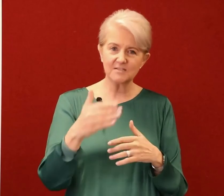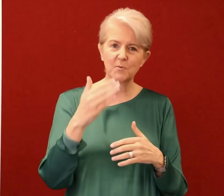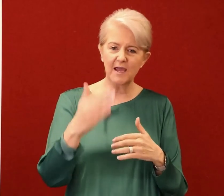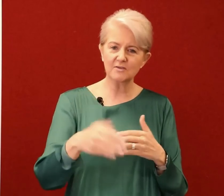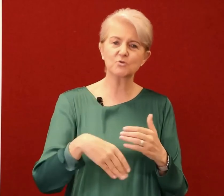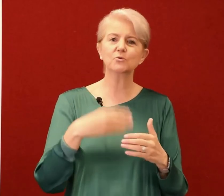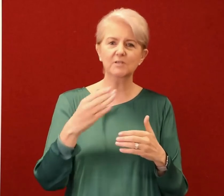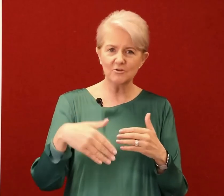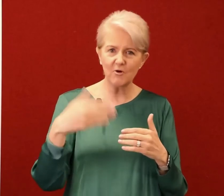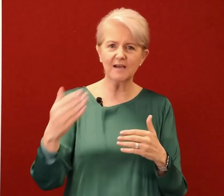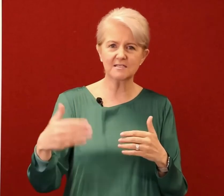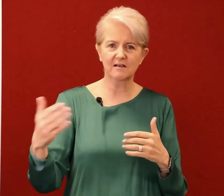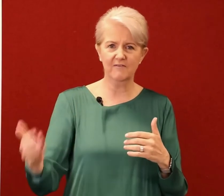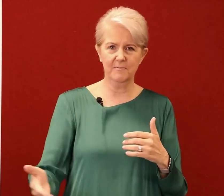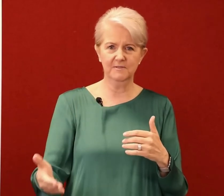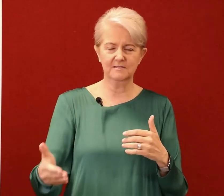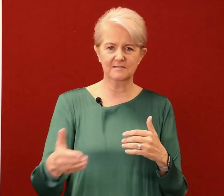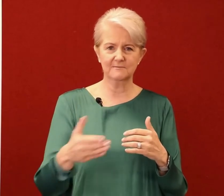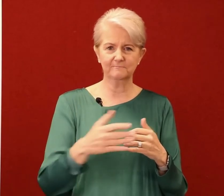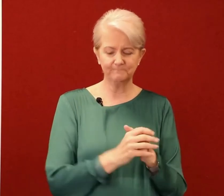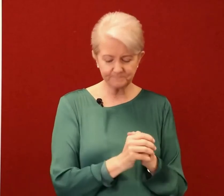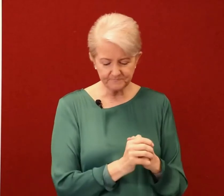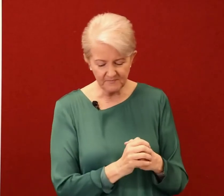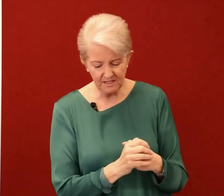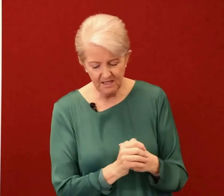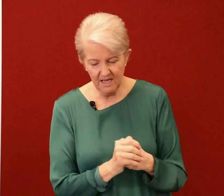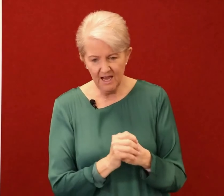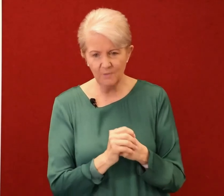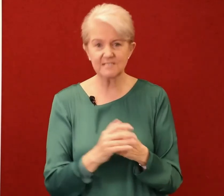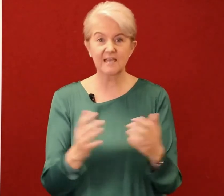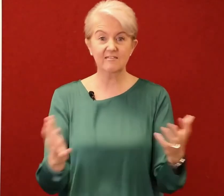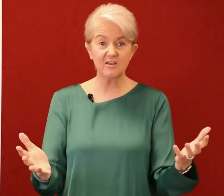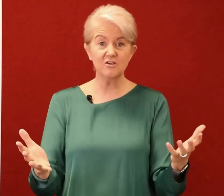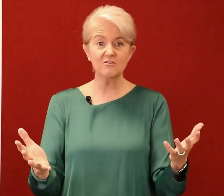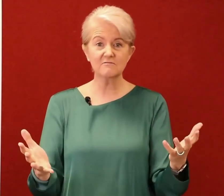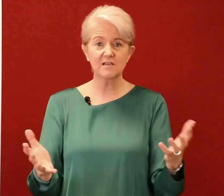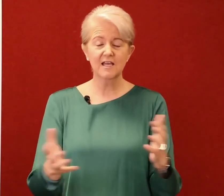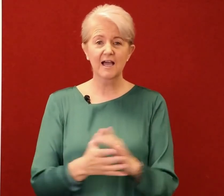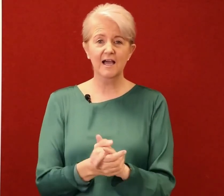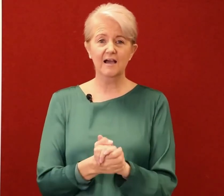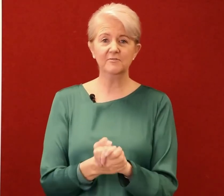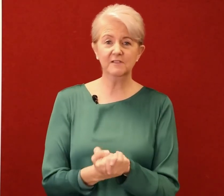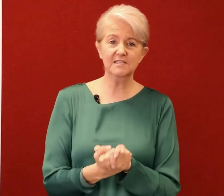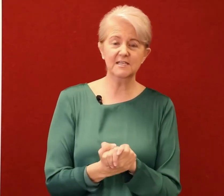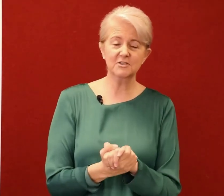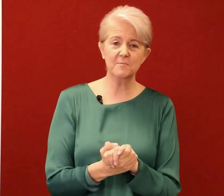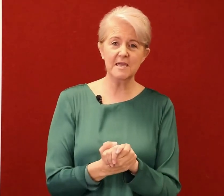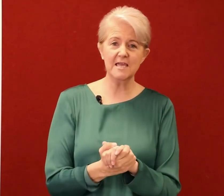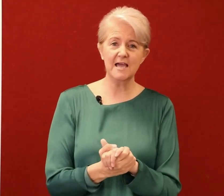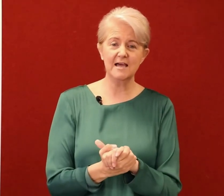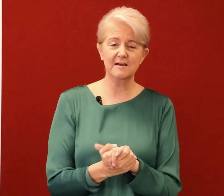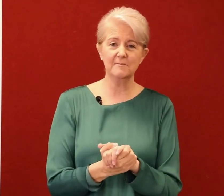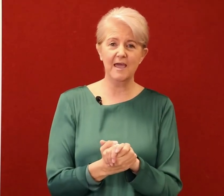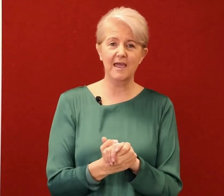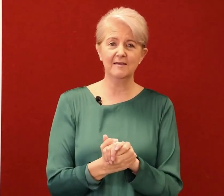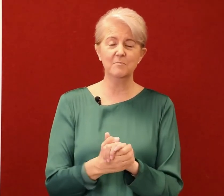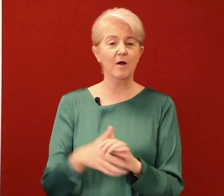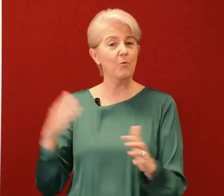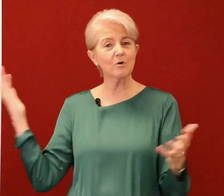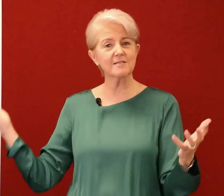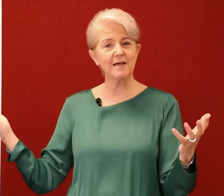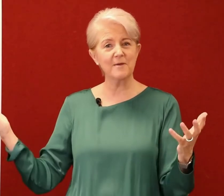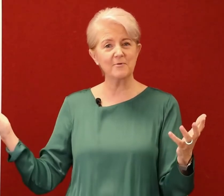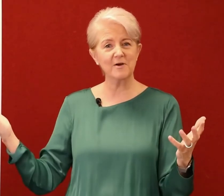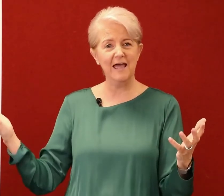Because that's where truly great stuff happens. I want to say thank you for listening to me and